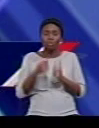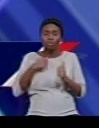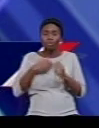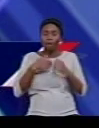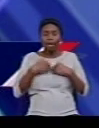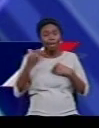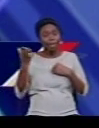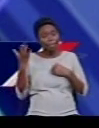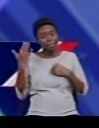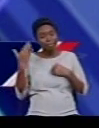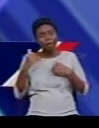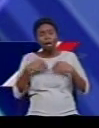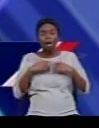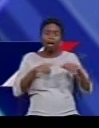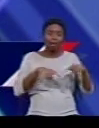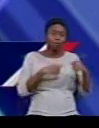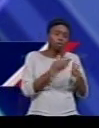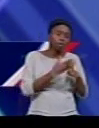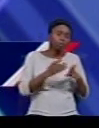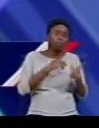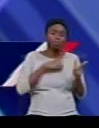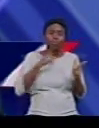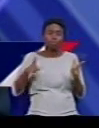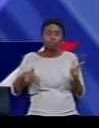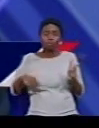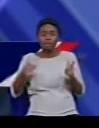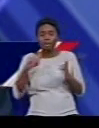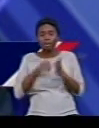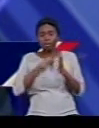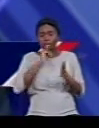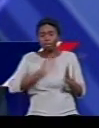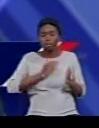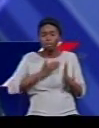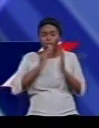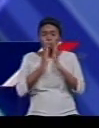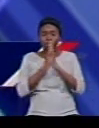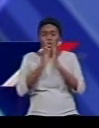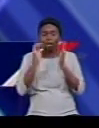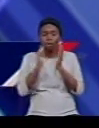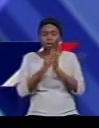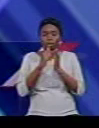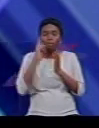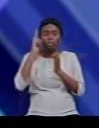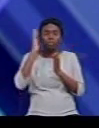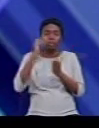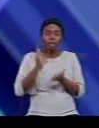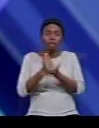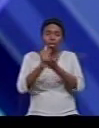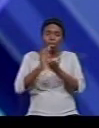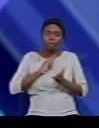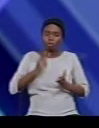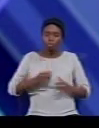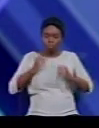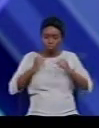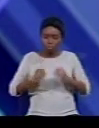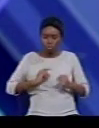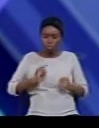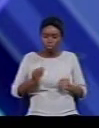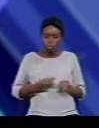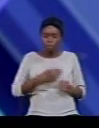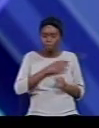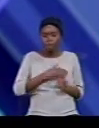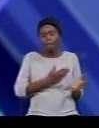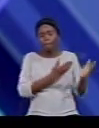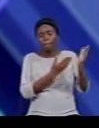time, has faded away, Lord, the one is prayer. The Lord, help us, strengthen us, and bring